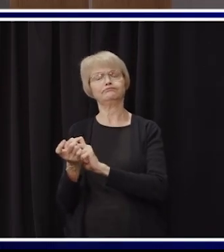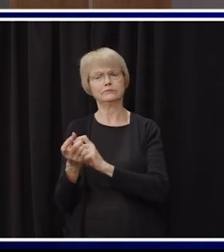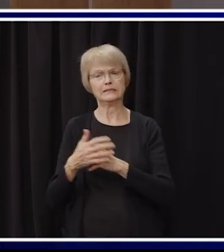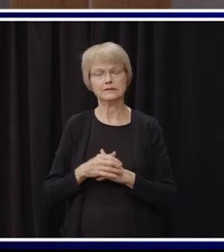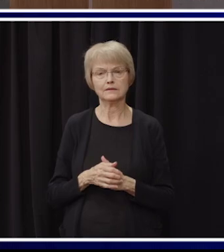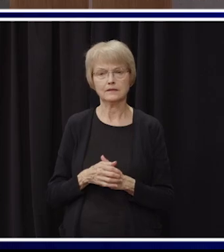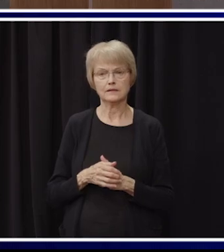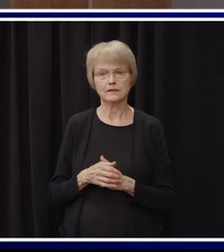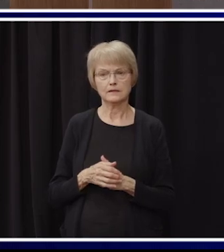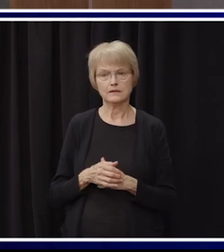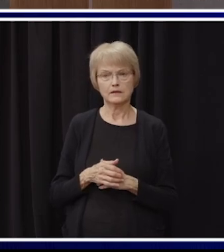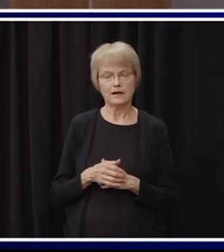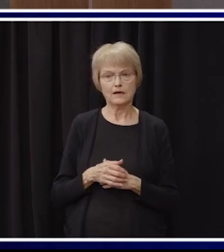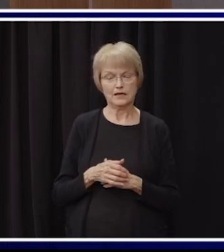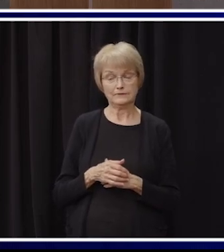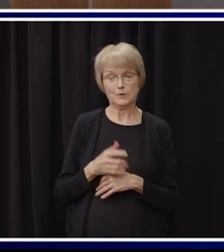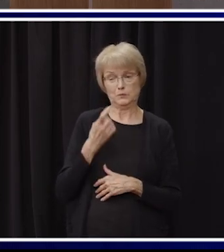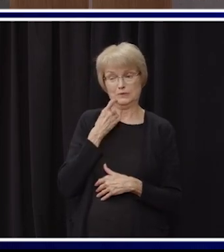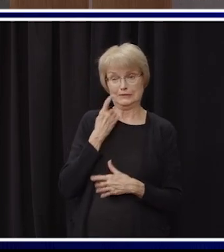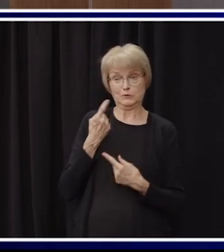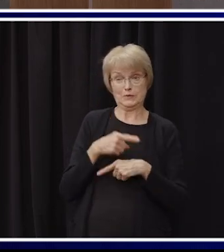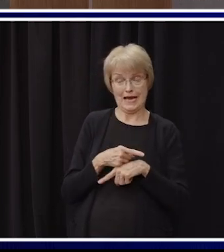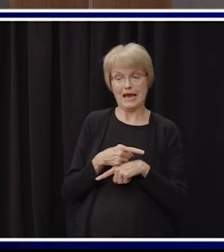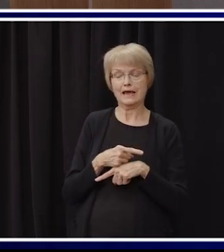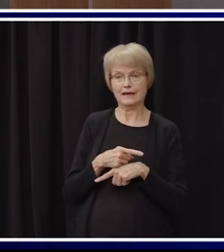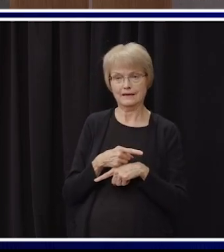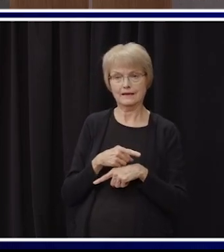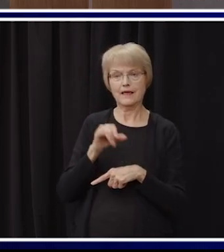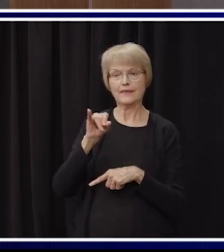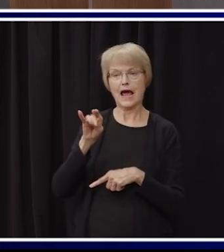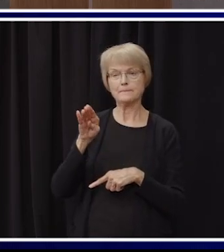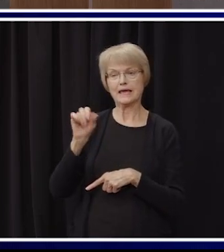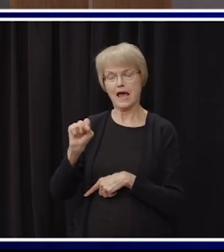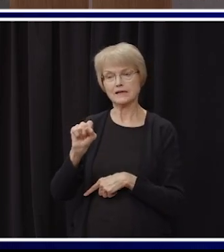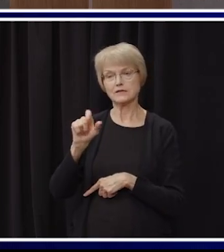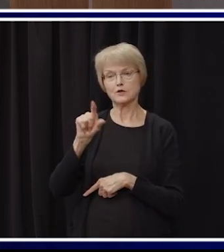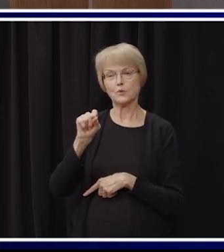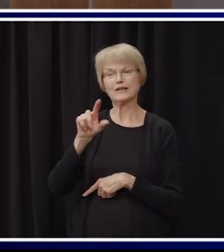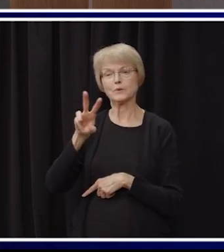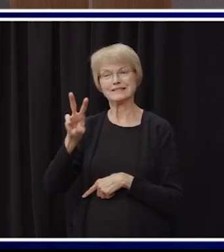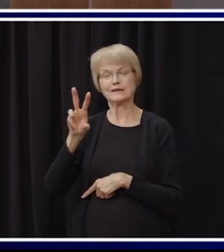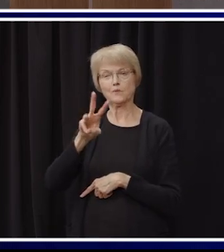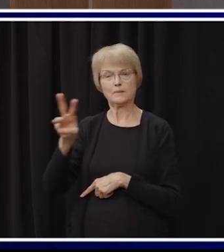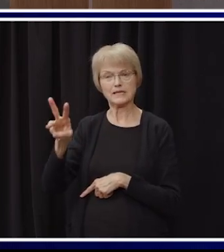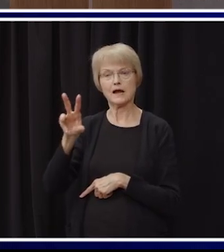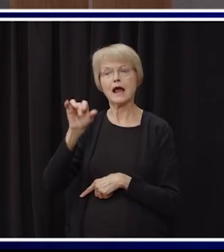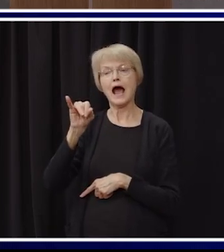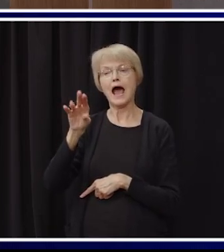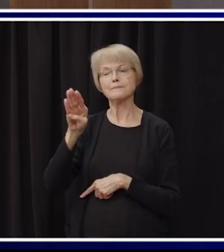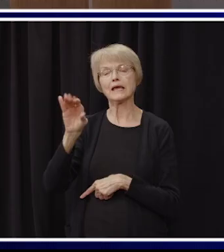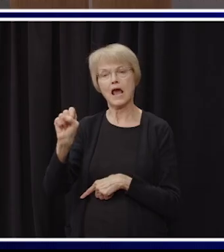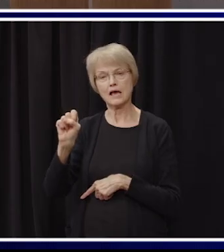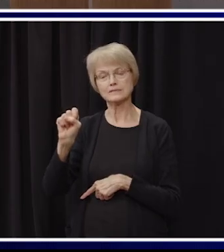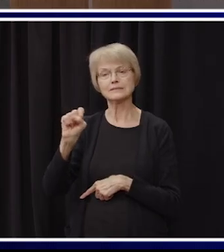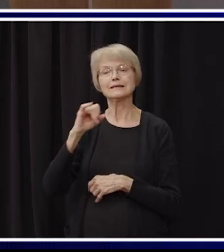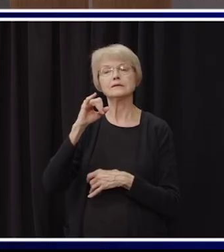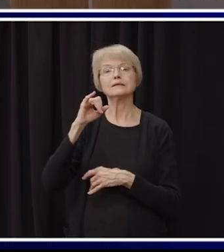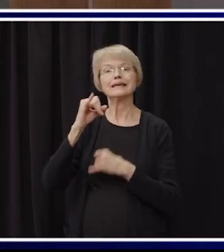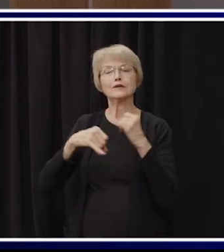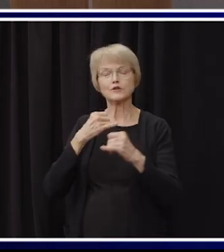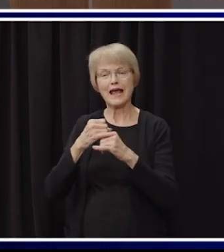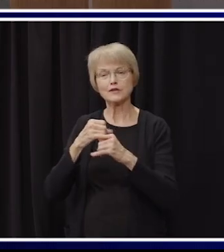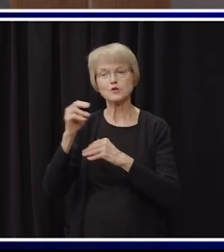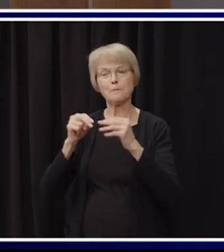Before I came today, I went on the IBS 2026 website. IBS is International Builder